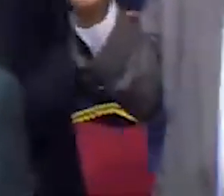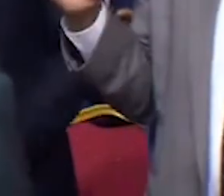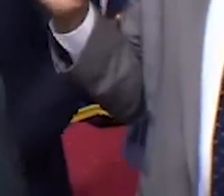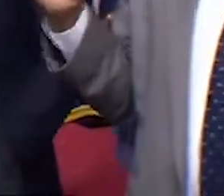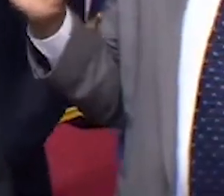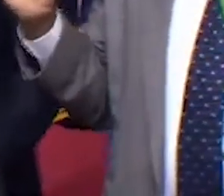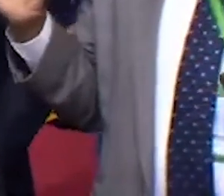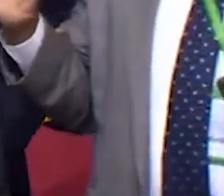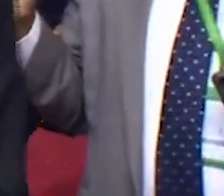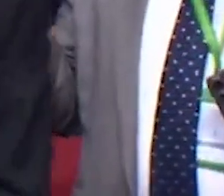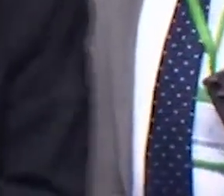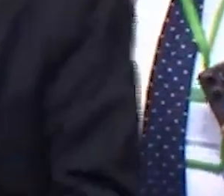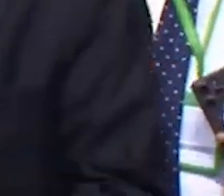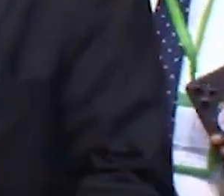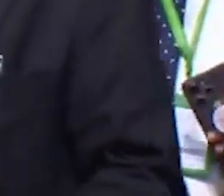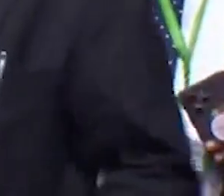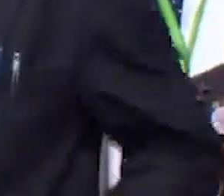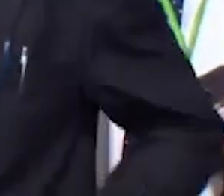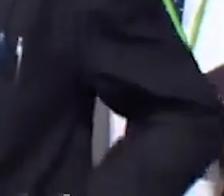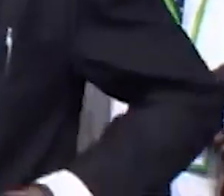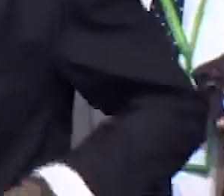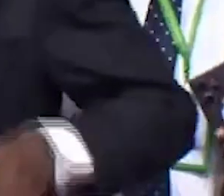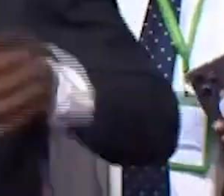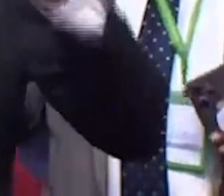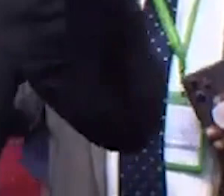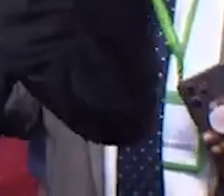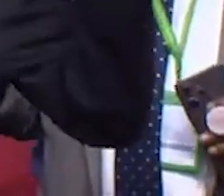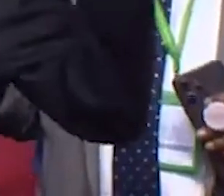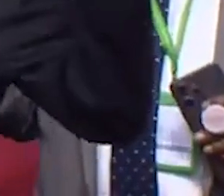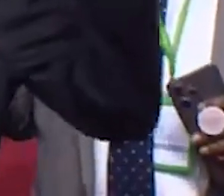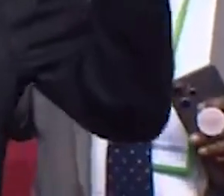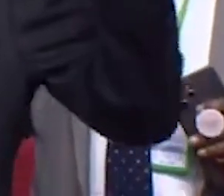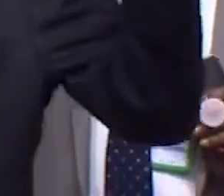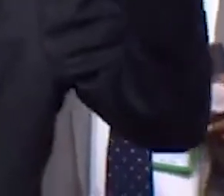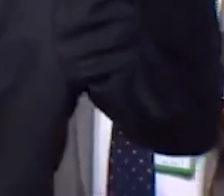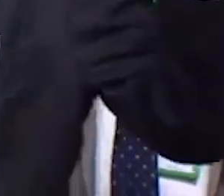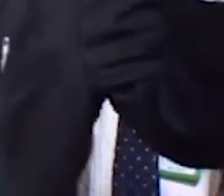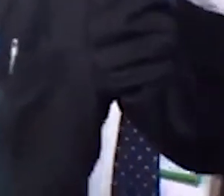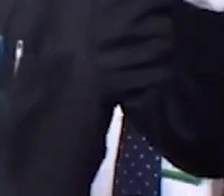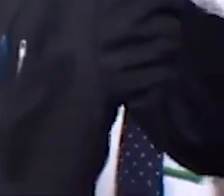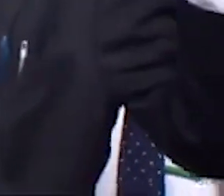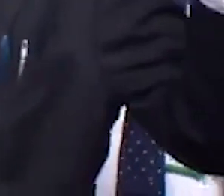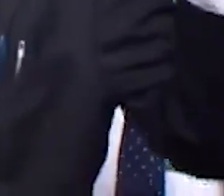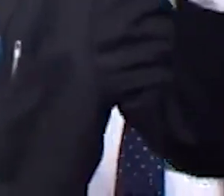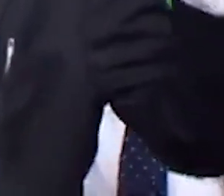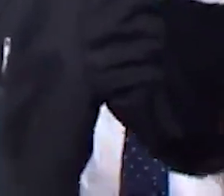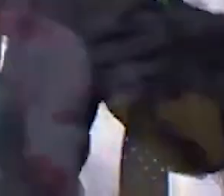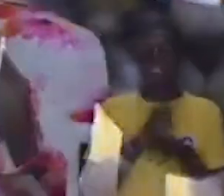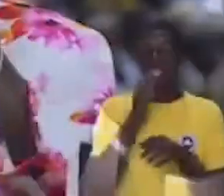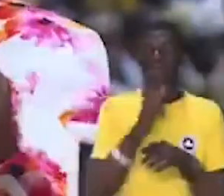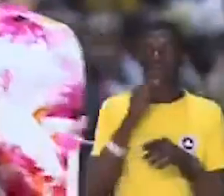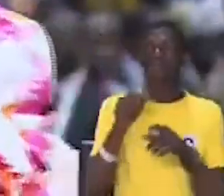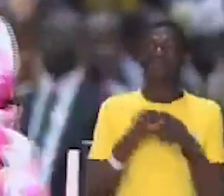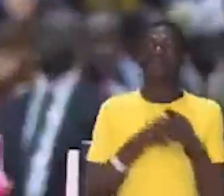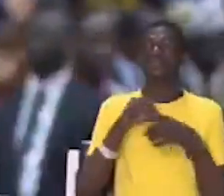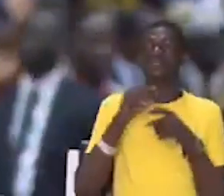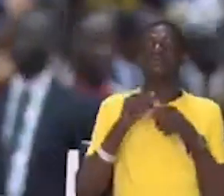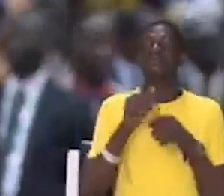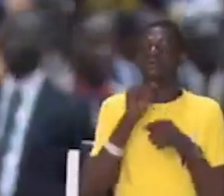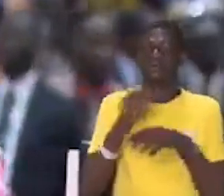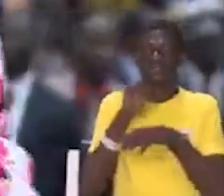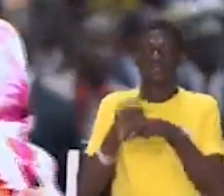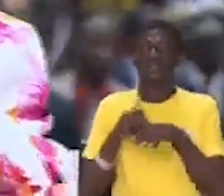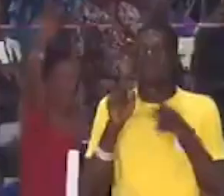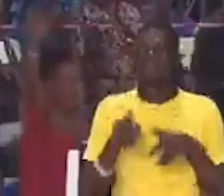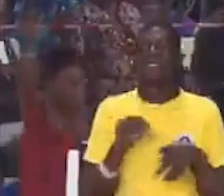fro. In the name of Jesus, I receive power tonight. I receive fresh fire tonight. I am no longer an ordinary person. I